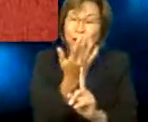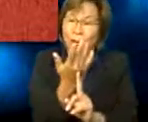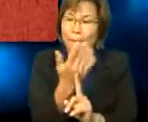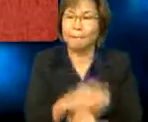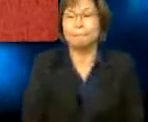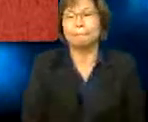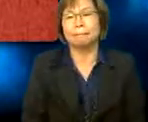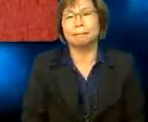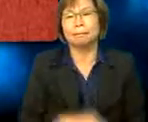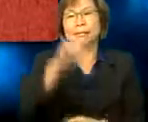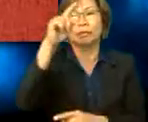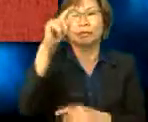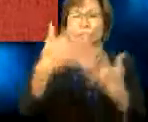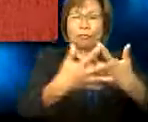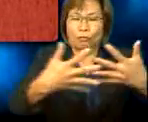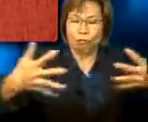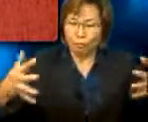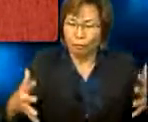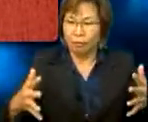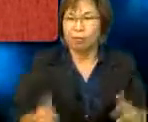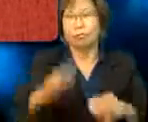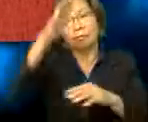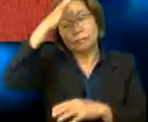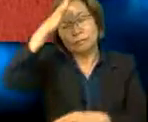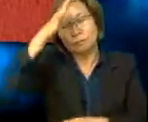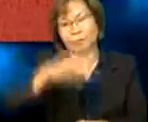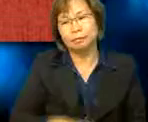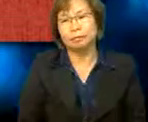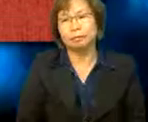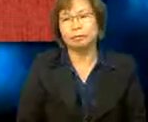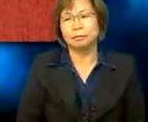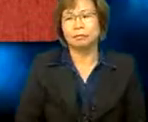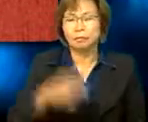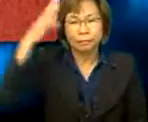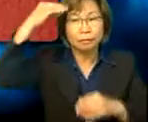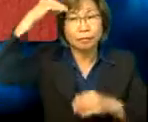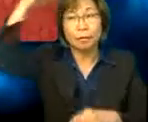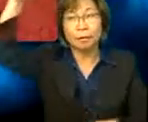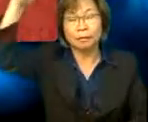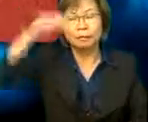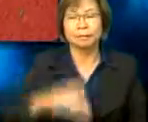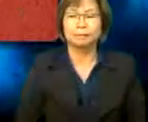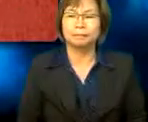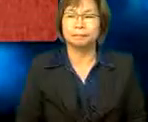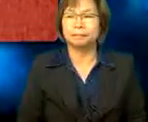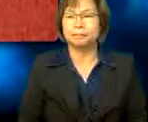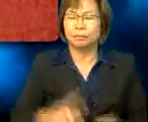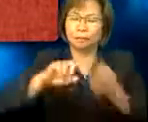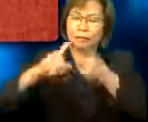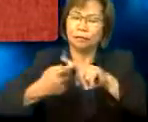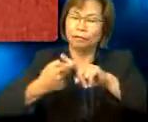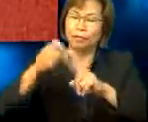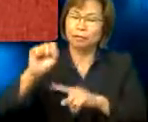lamps, fence, father, brother,